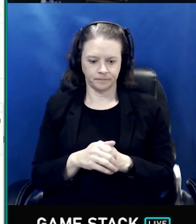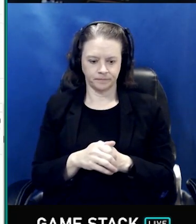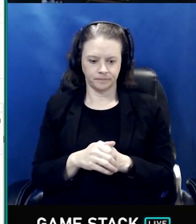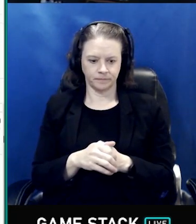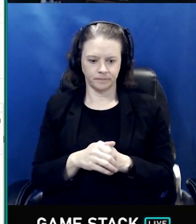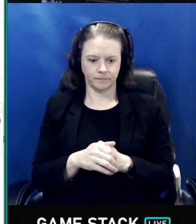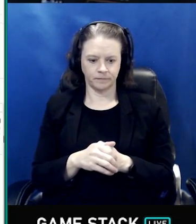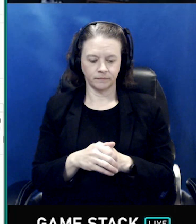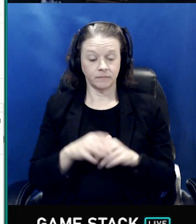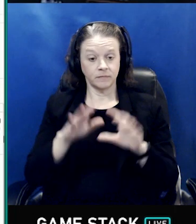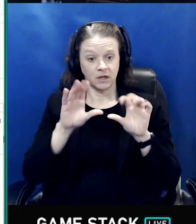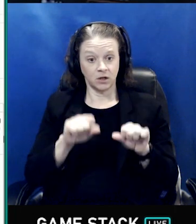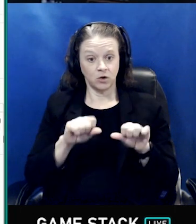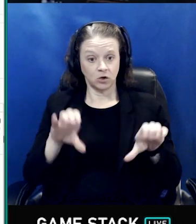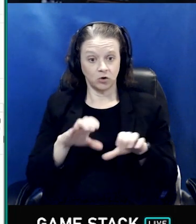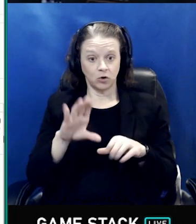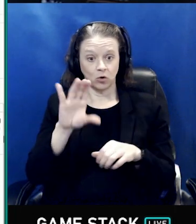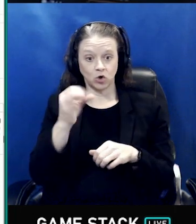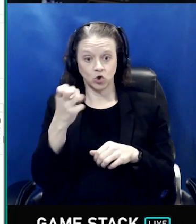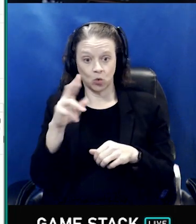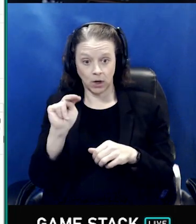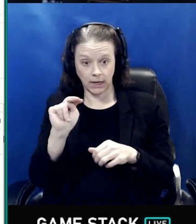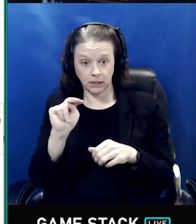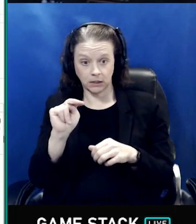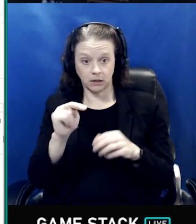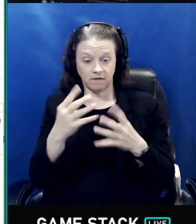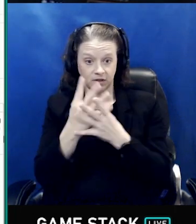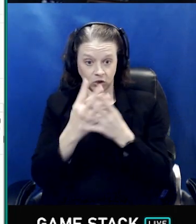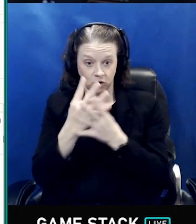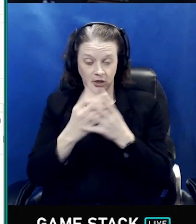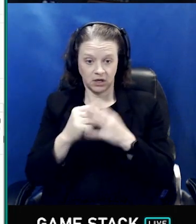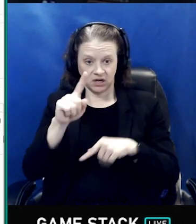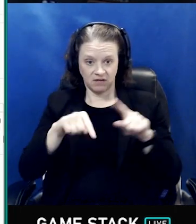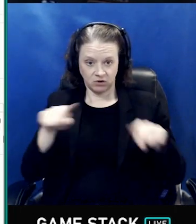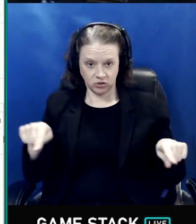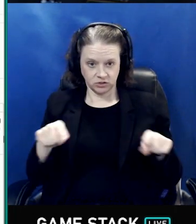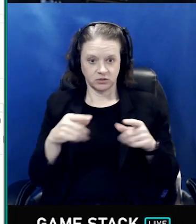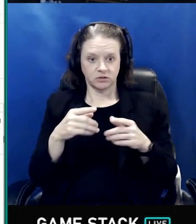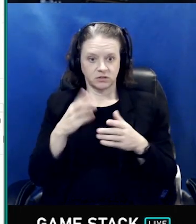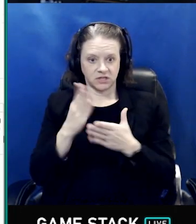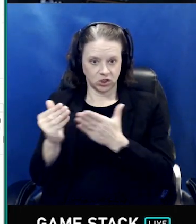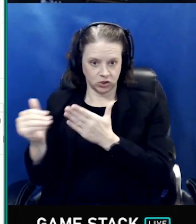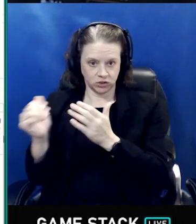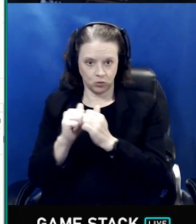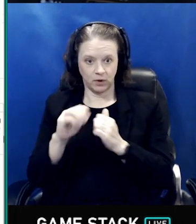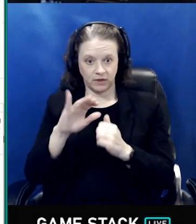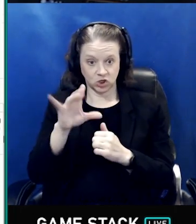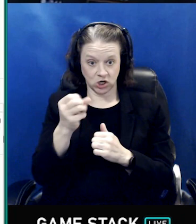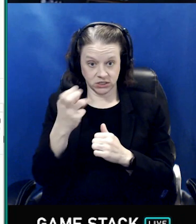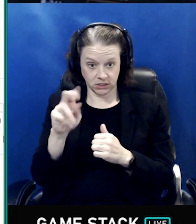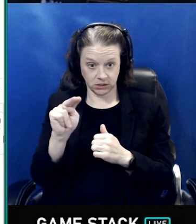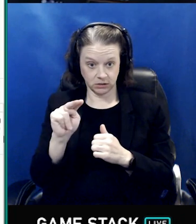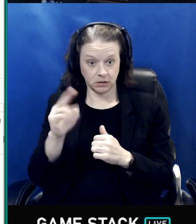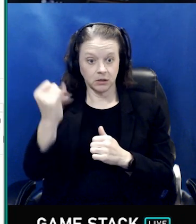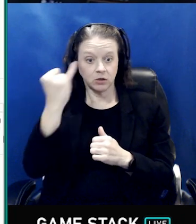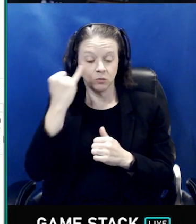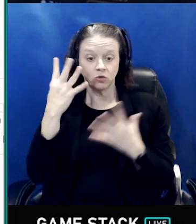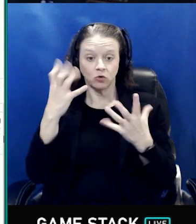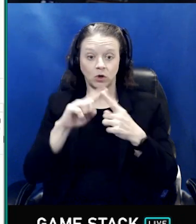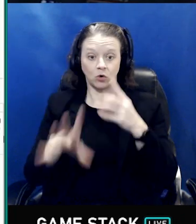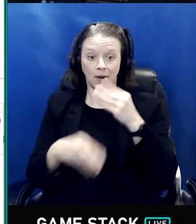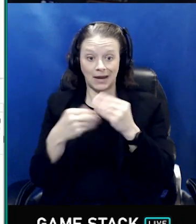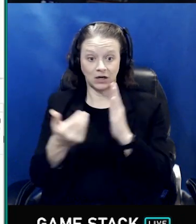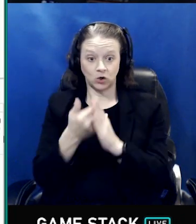You can do join, filtering, and other diverse actions with JSON. And if you want to add new column